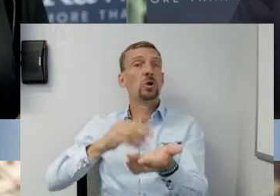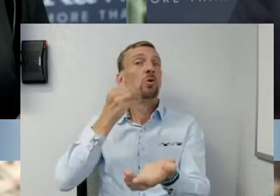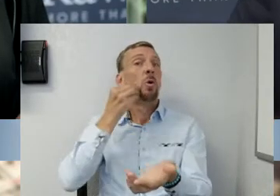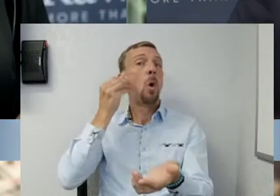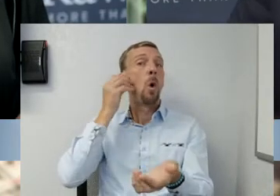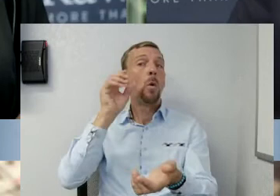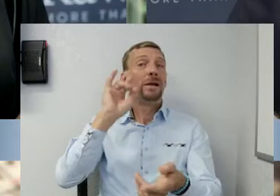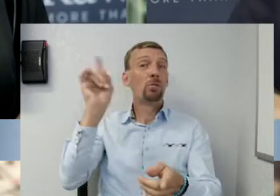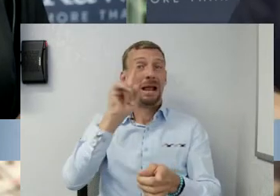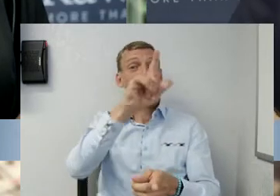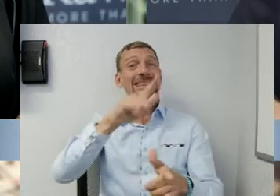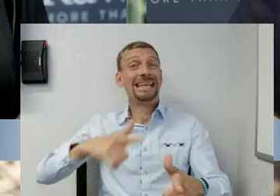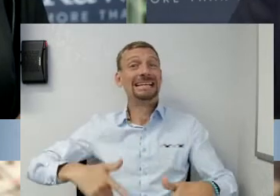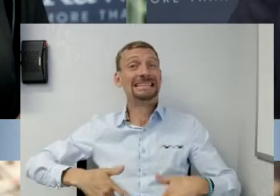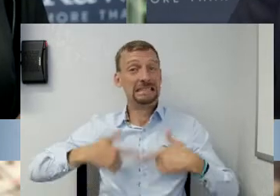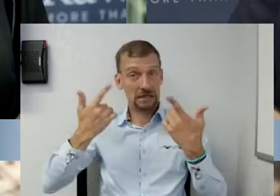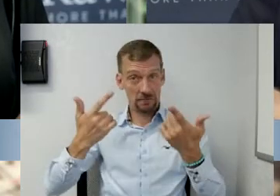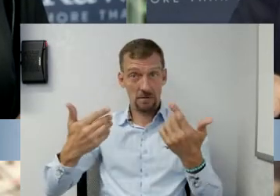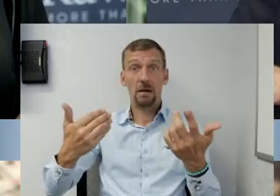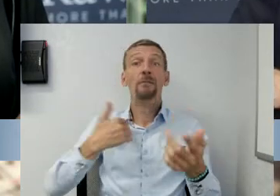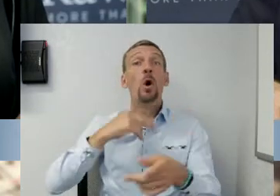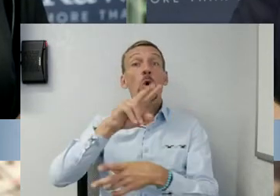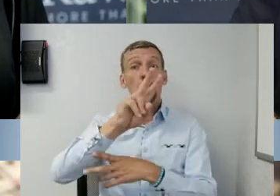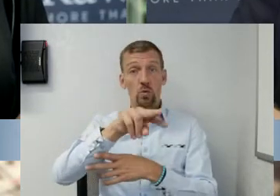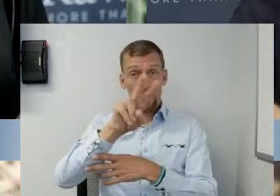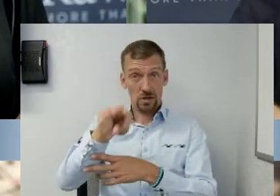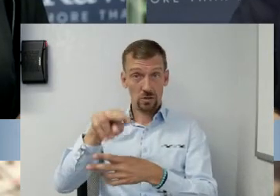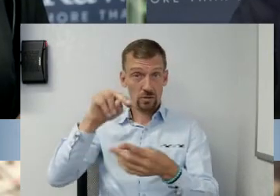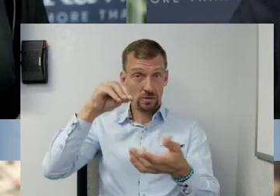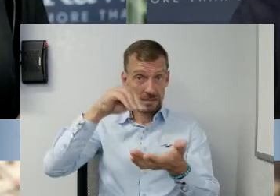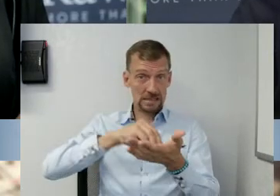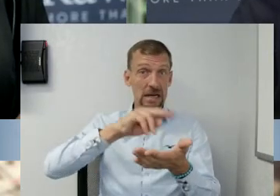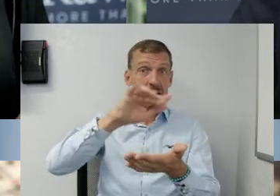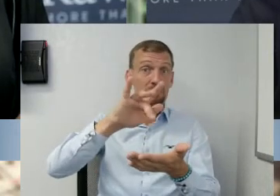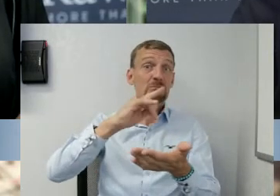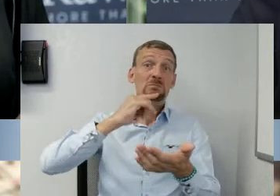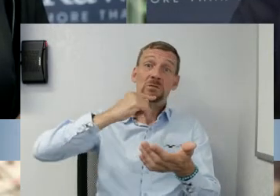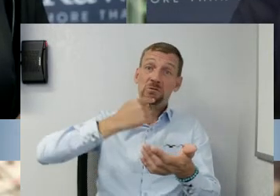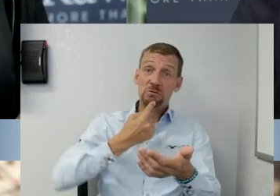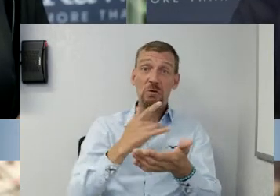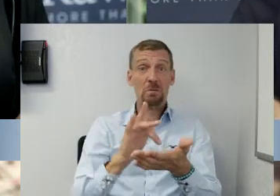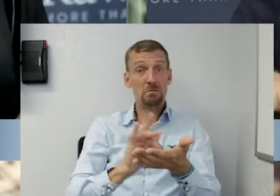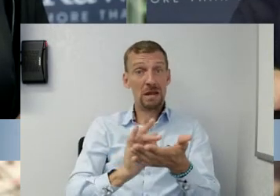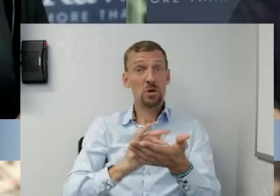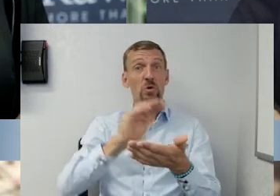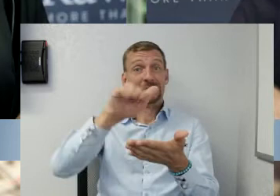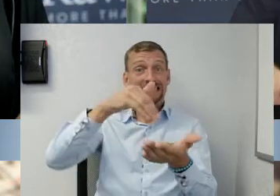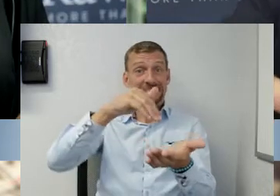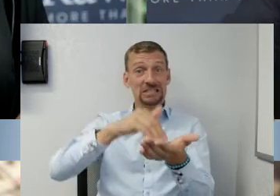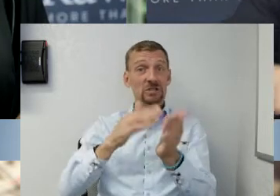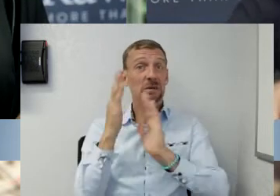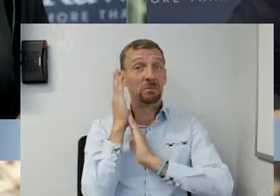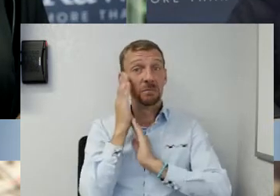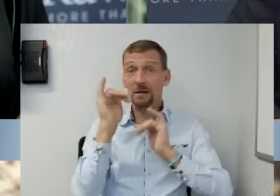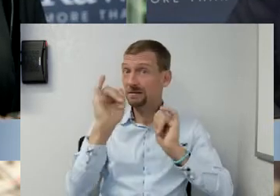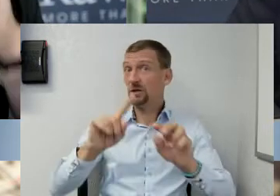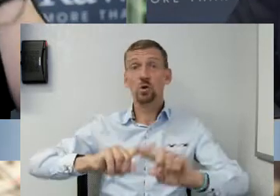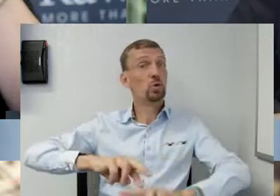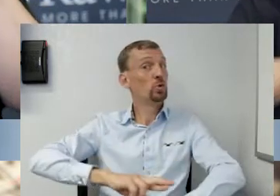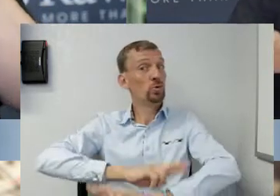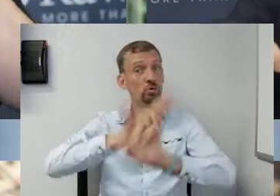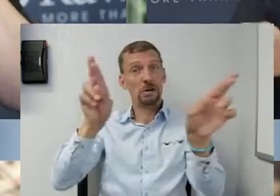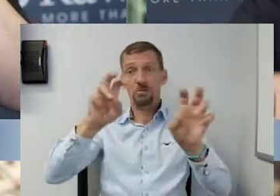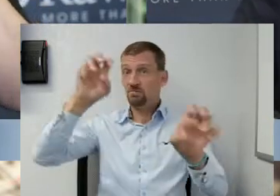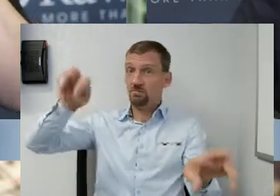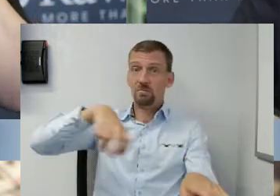they live. There are 22 patients in acute medical center beds today that are ready to be